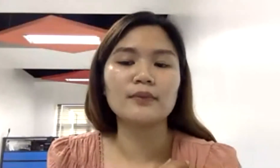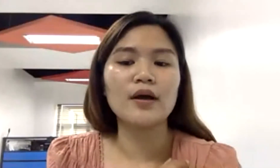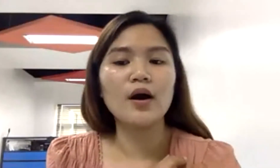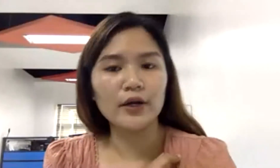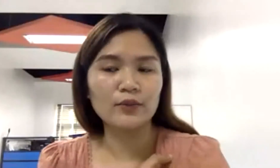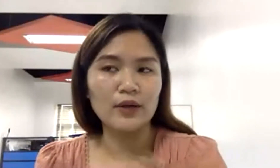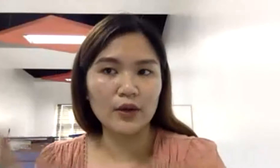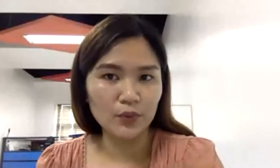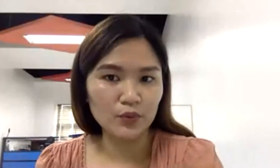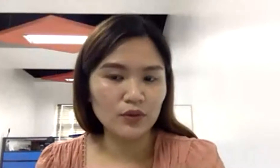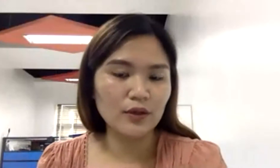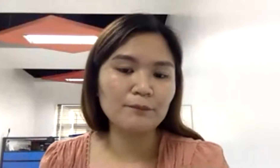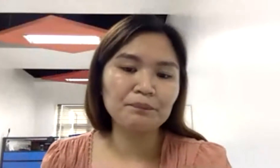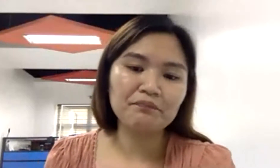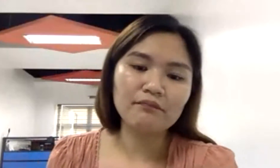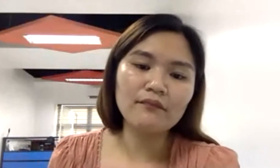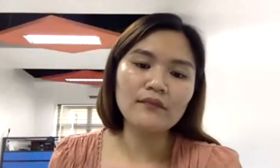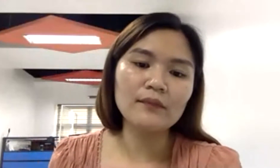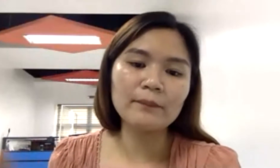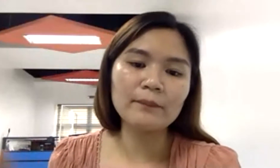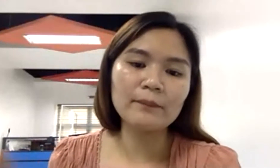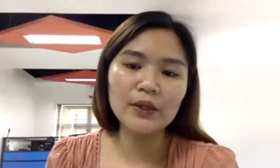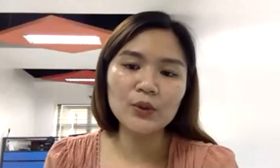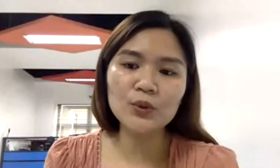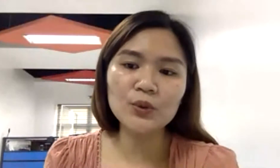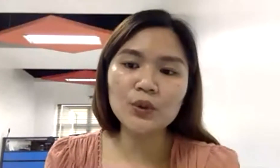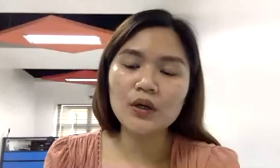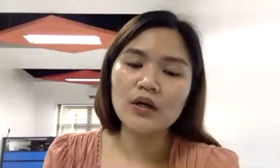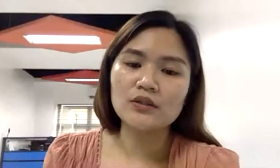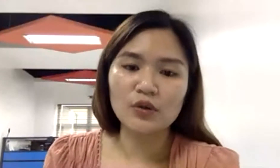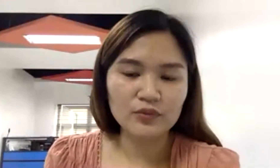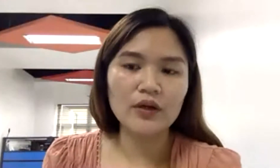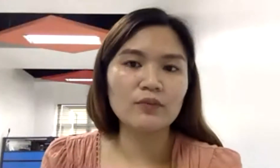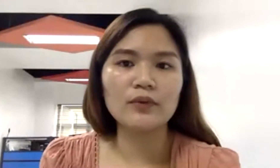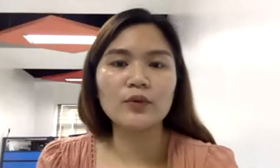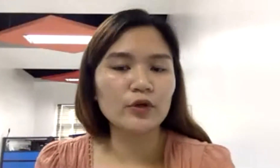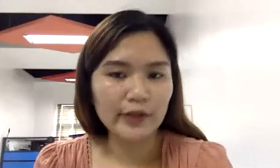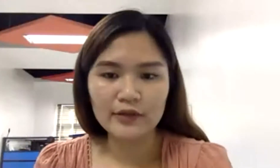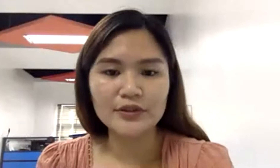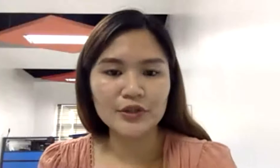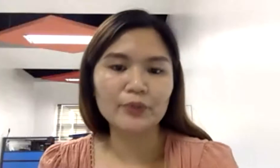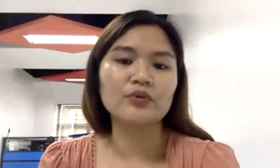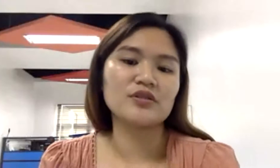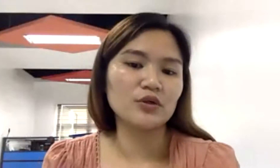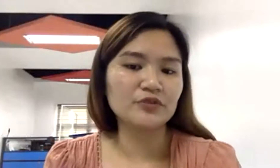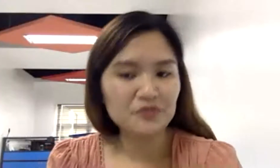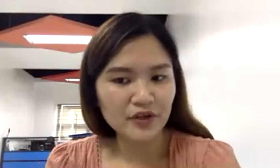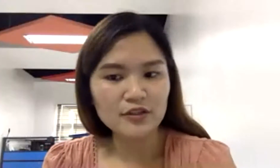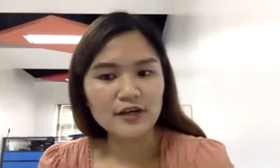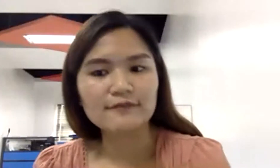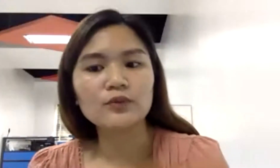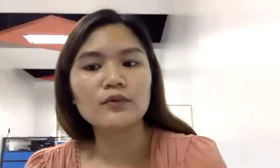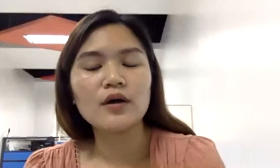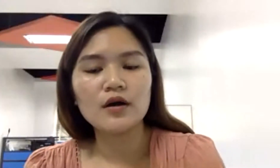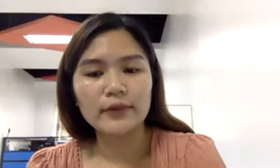na hardware like computer. Pero yung software, yung content ni Starbucks, that's all for free. You just